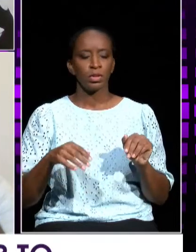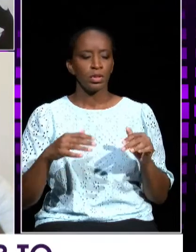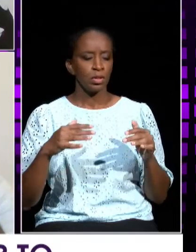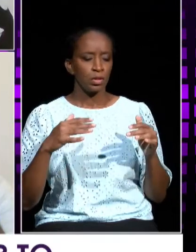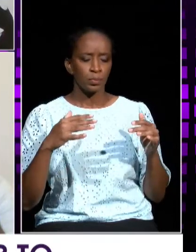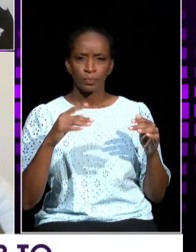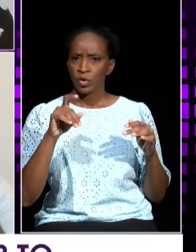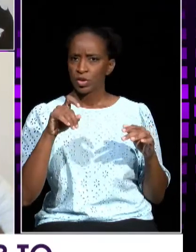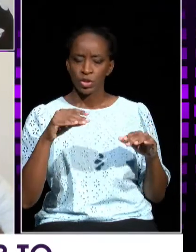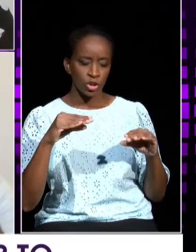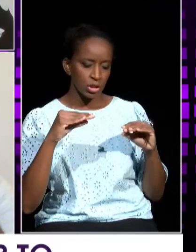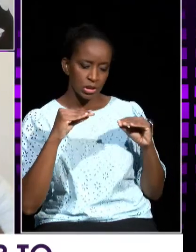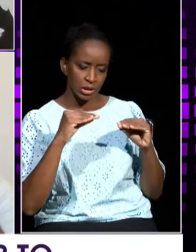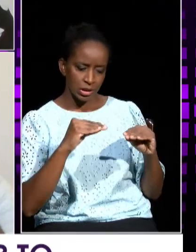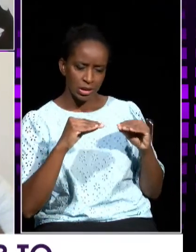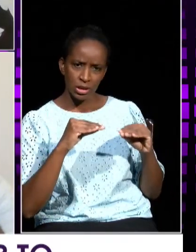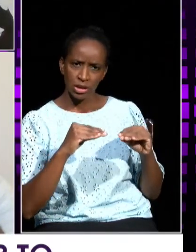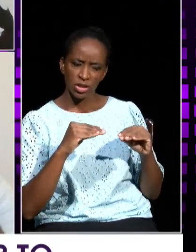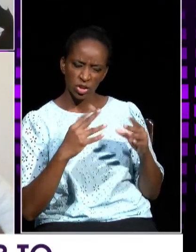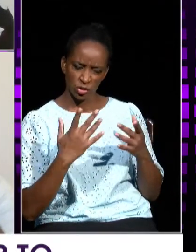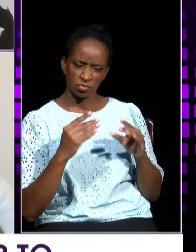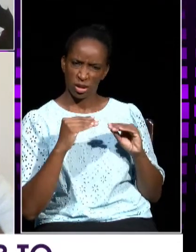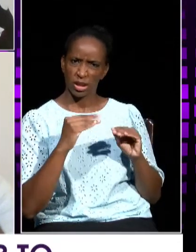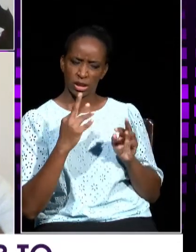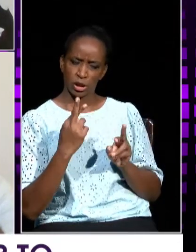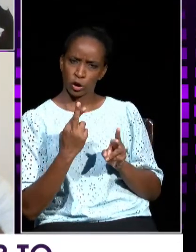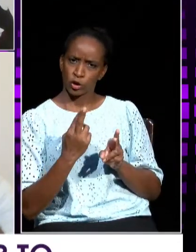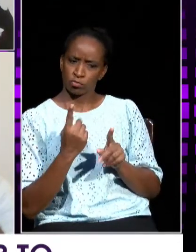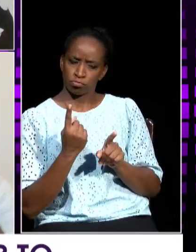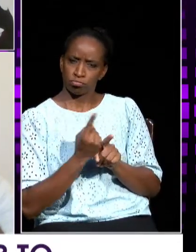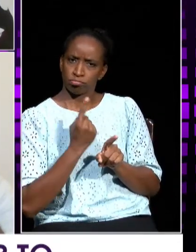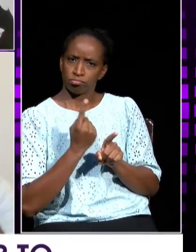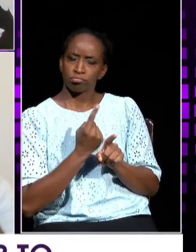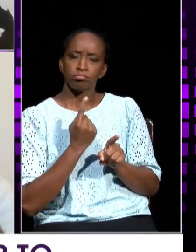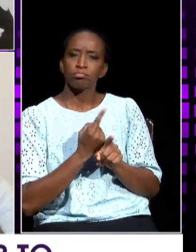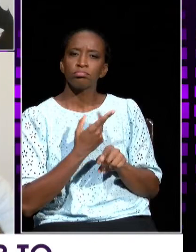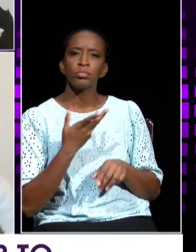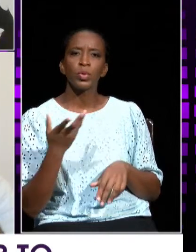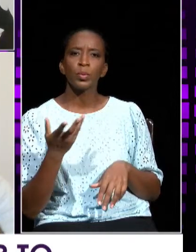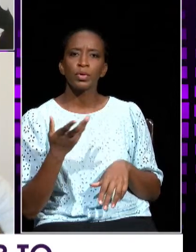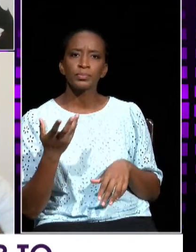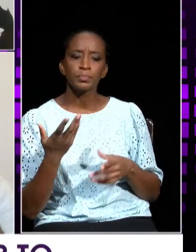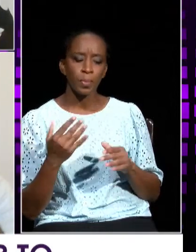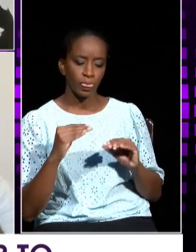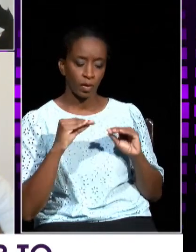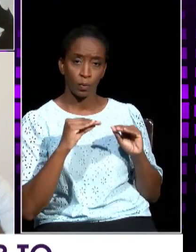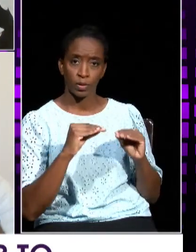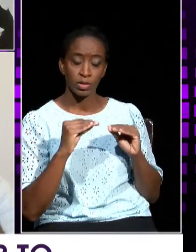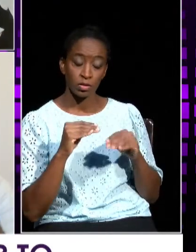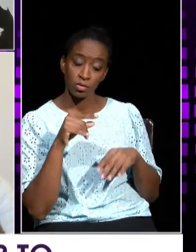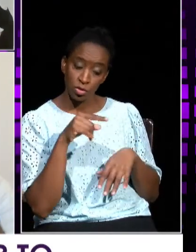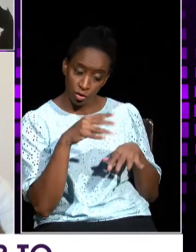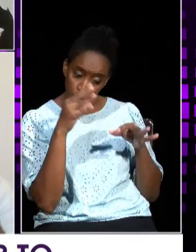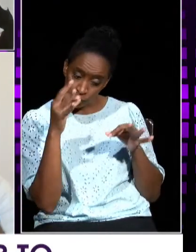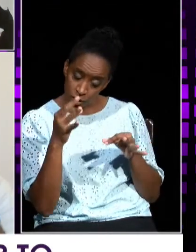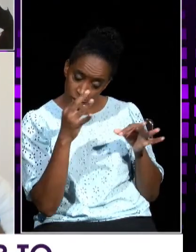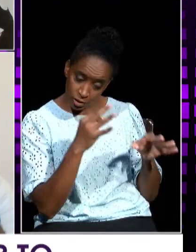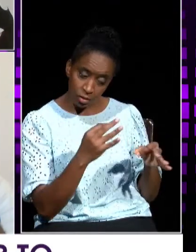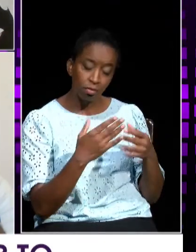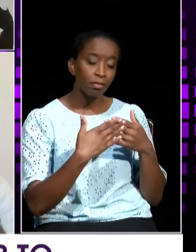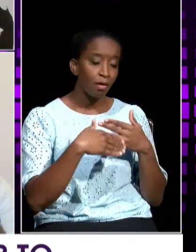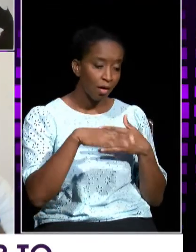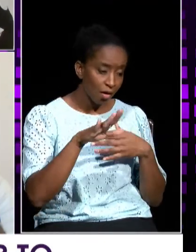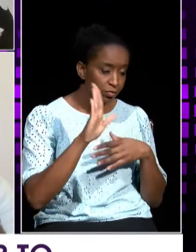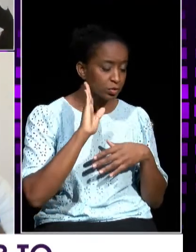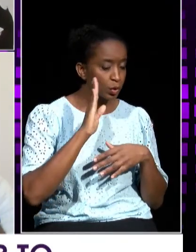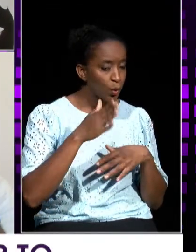about you make a choice and there is a consequence, what message is that then teaching to our primary school children in terms of corporal